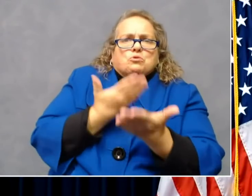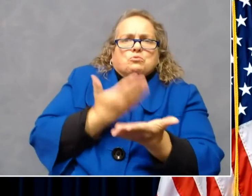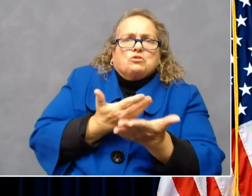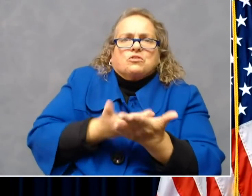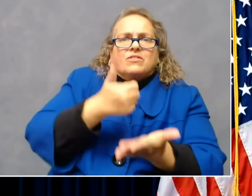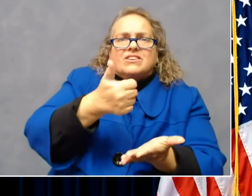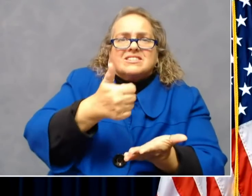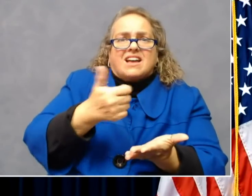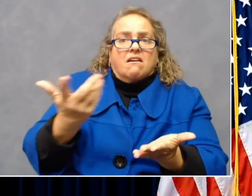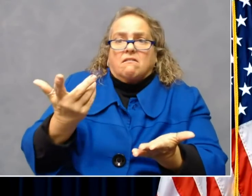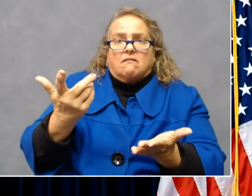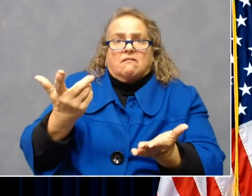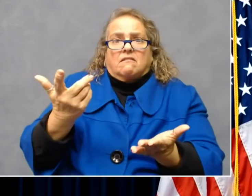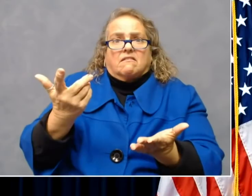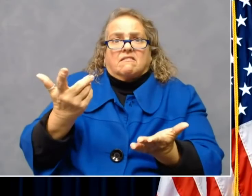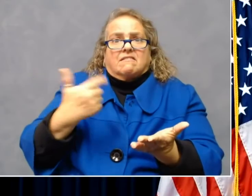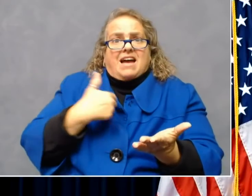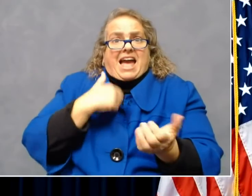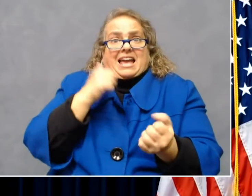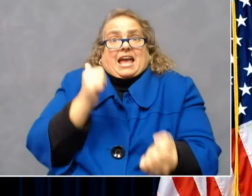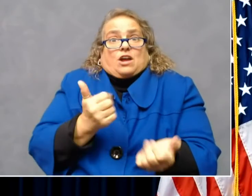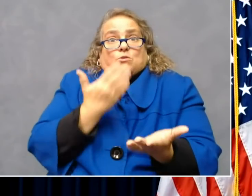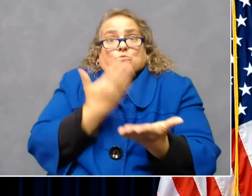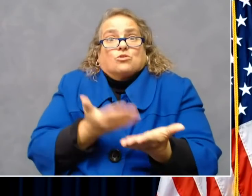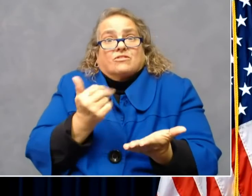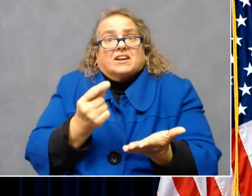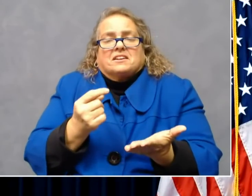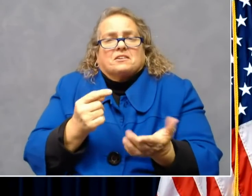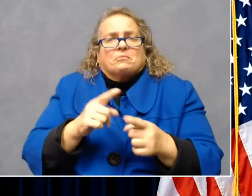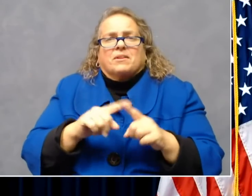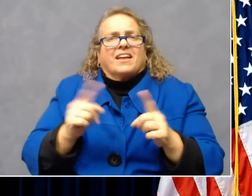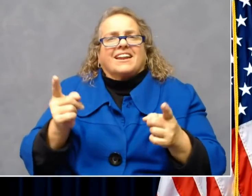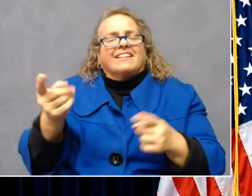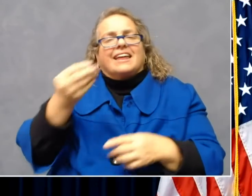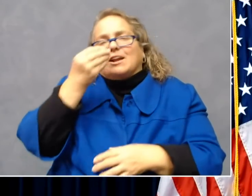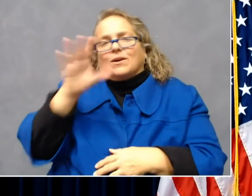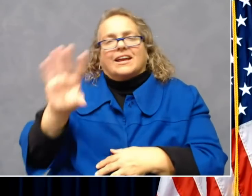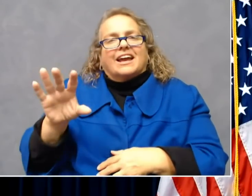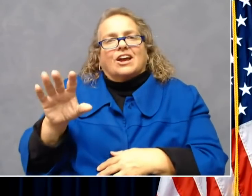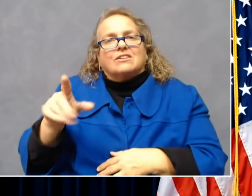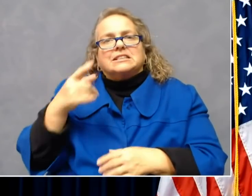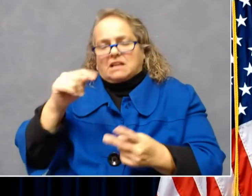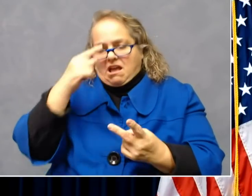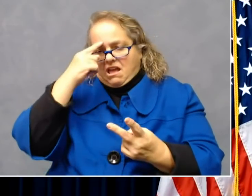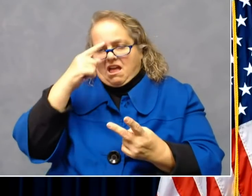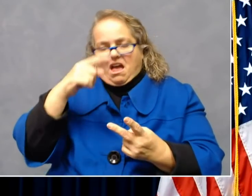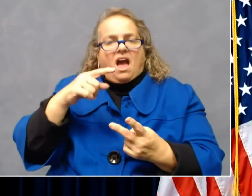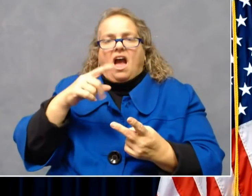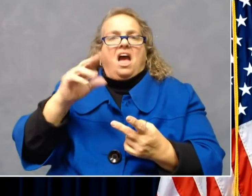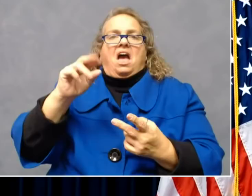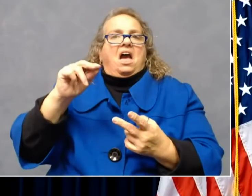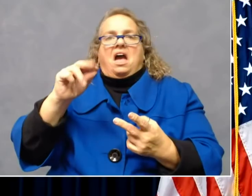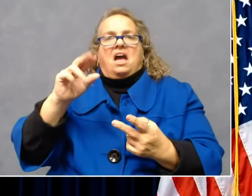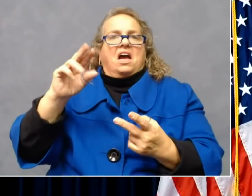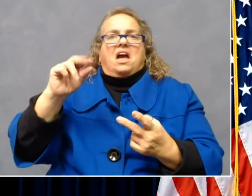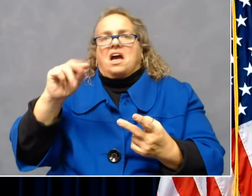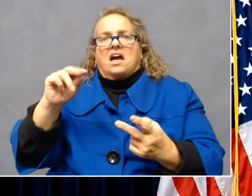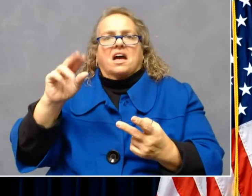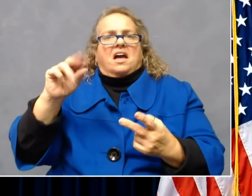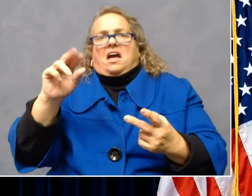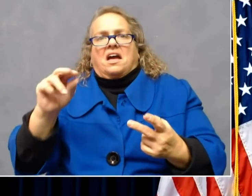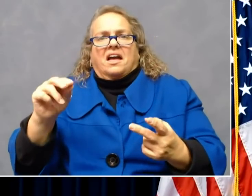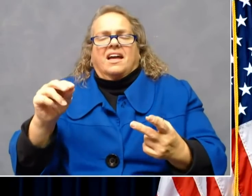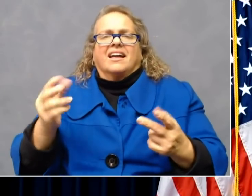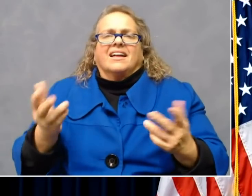more. We are in a worldwide health pandemic. We know the places that it spreads the most. We can either acknowledge the challenge we